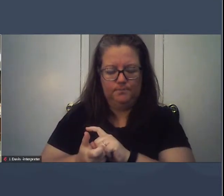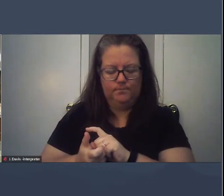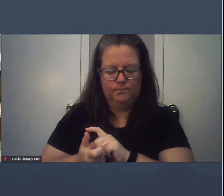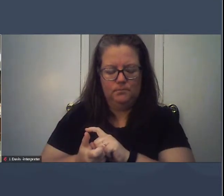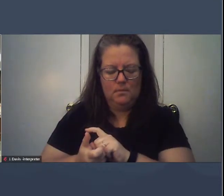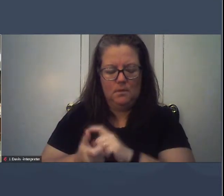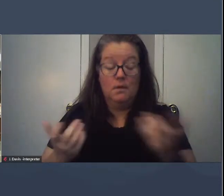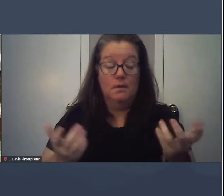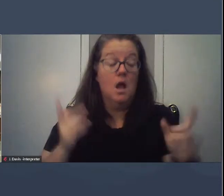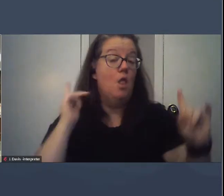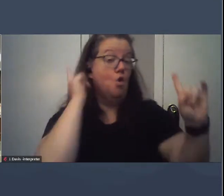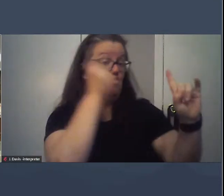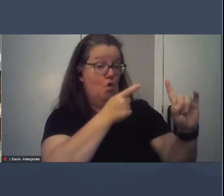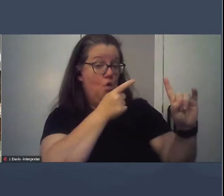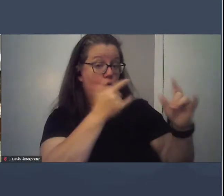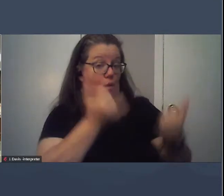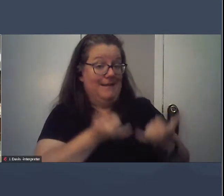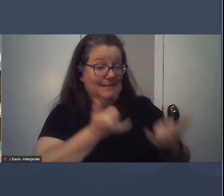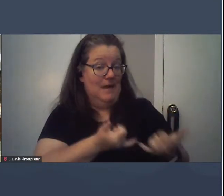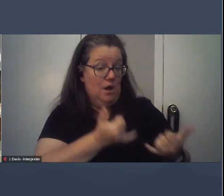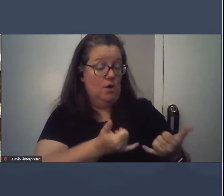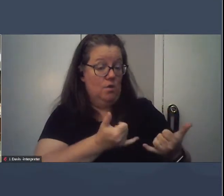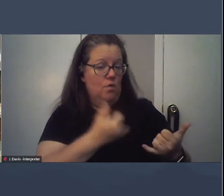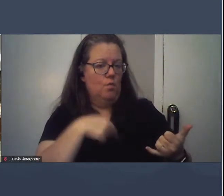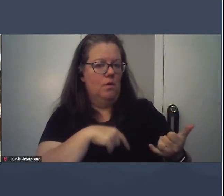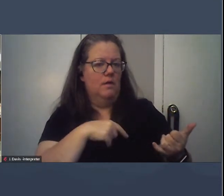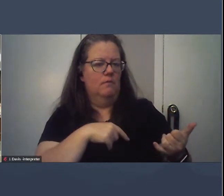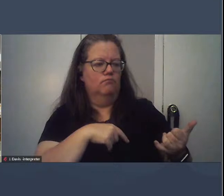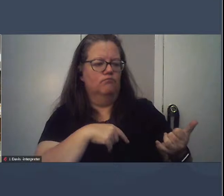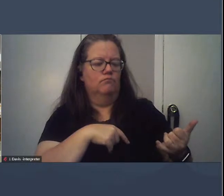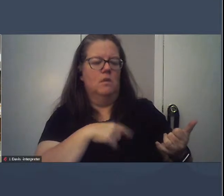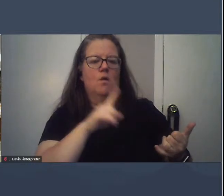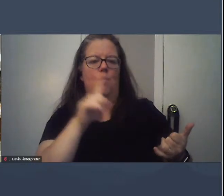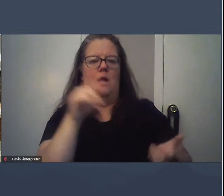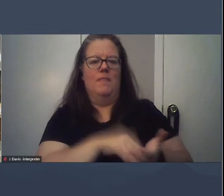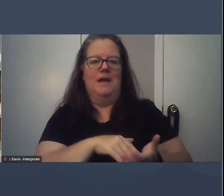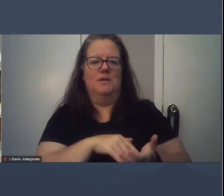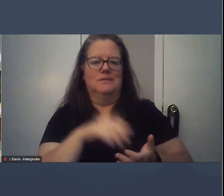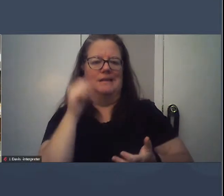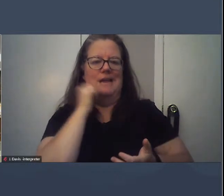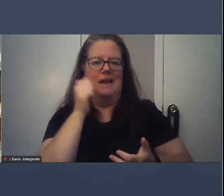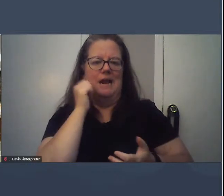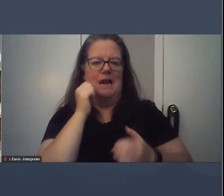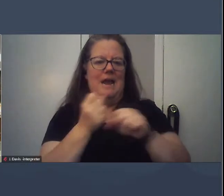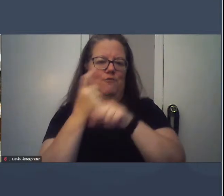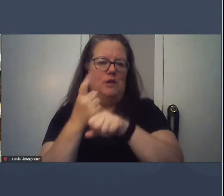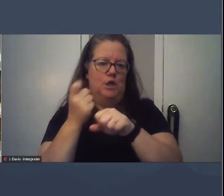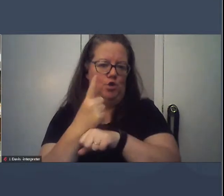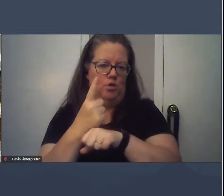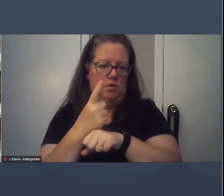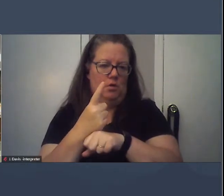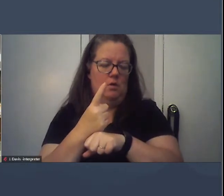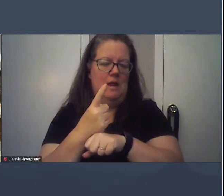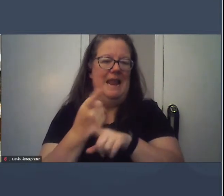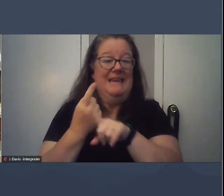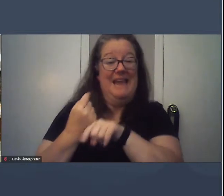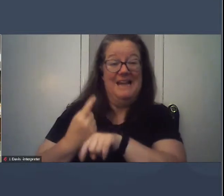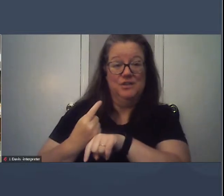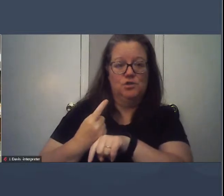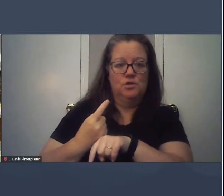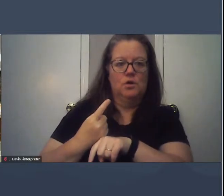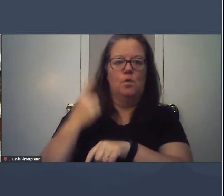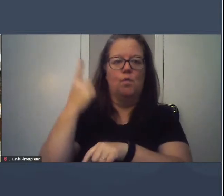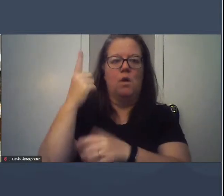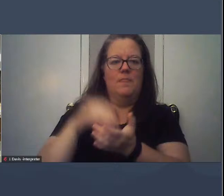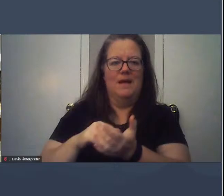Our goal right now, we target about 1,000 a year. Last year we exceeded that. I think we did somewhere about 1,057